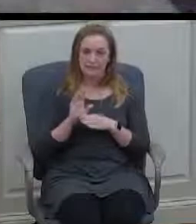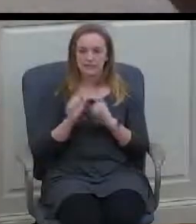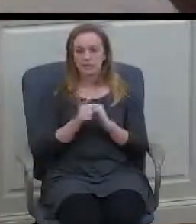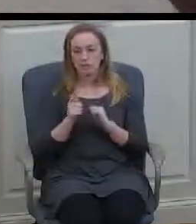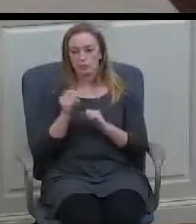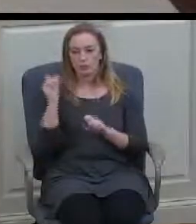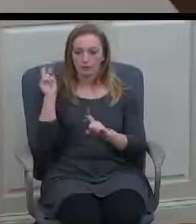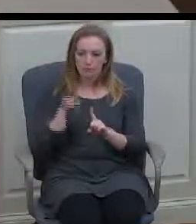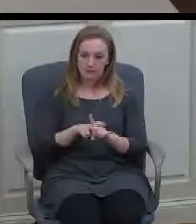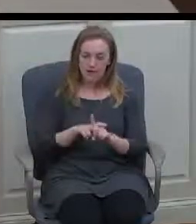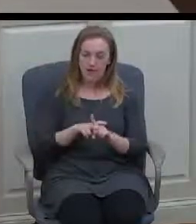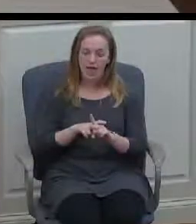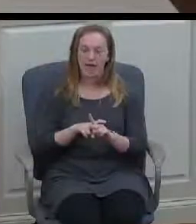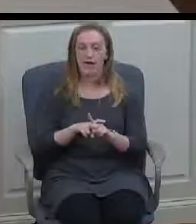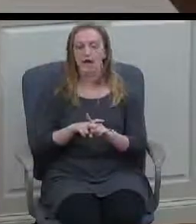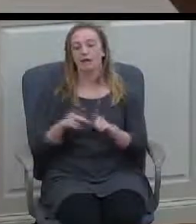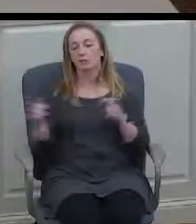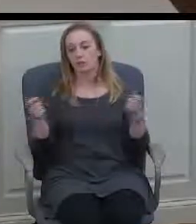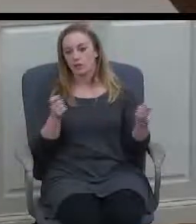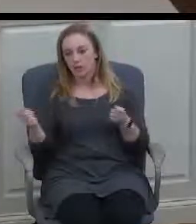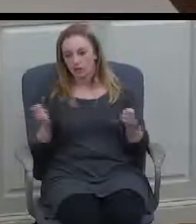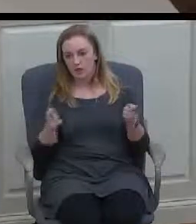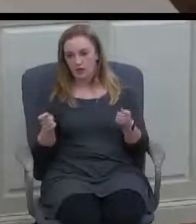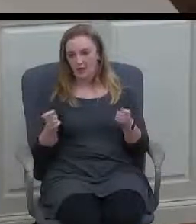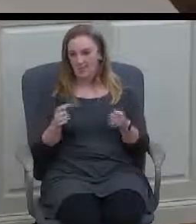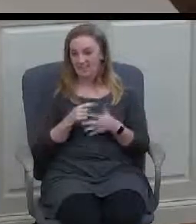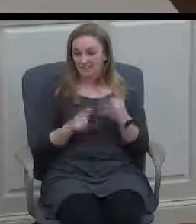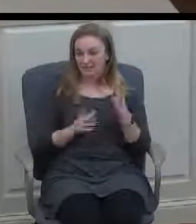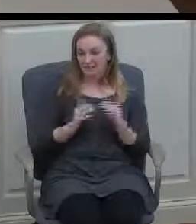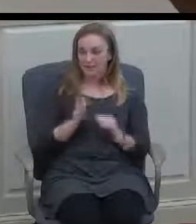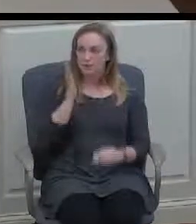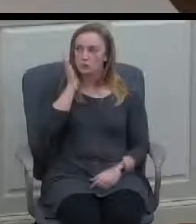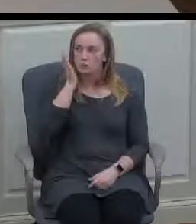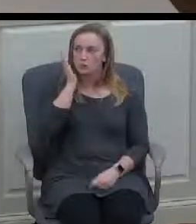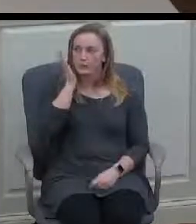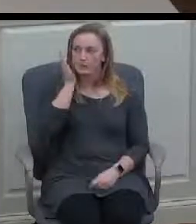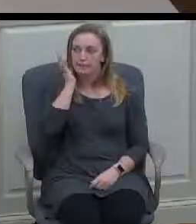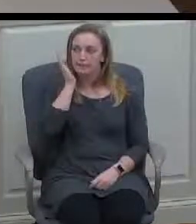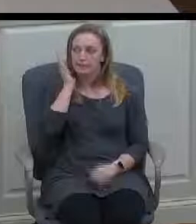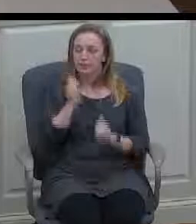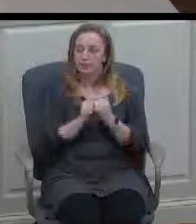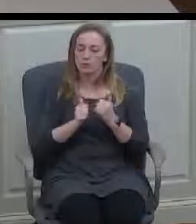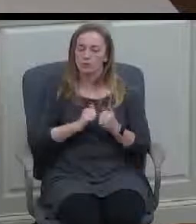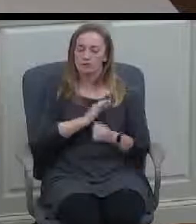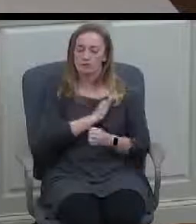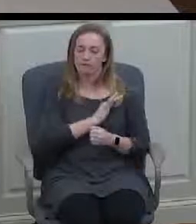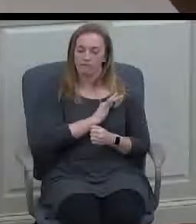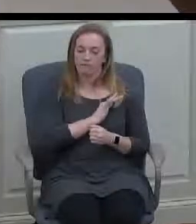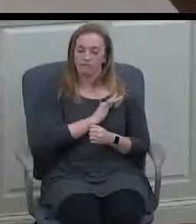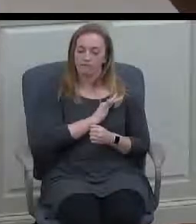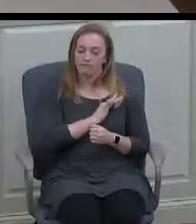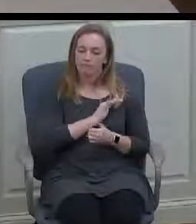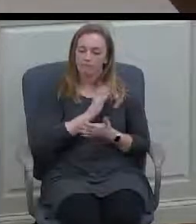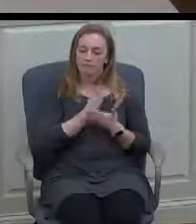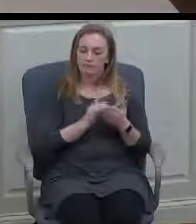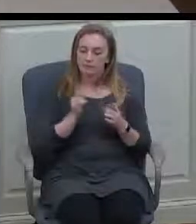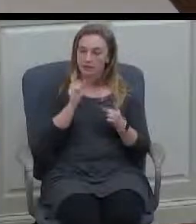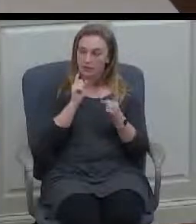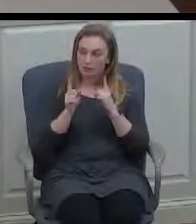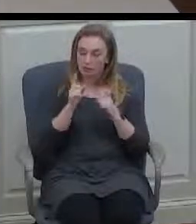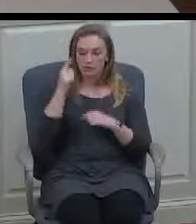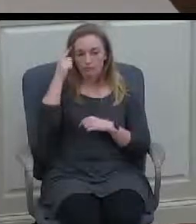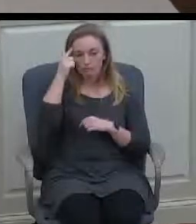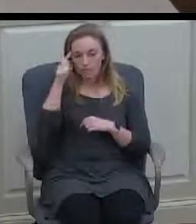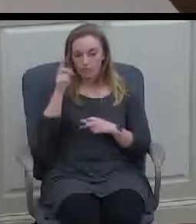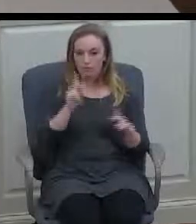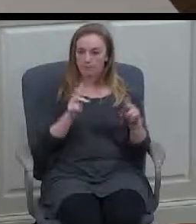and administration. So those meetings are to come with staff. And so that some of that conversation for the